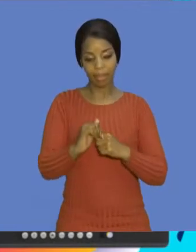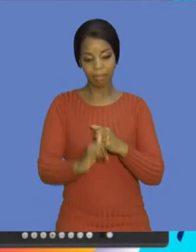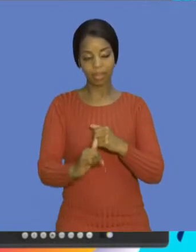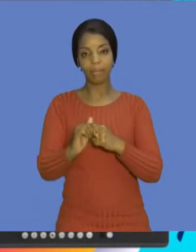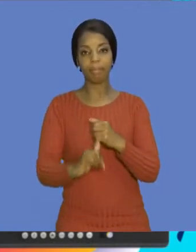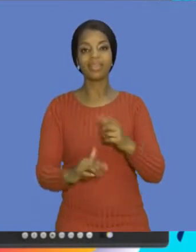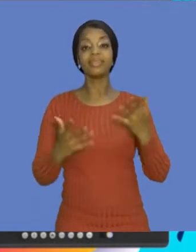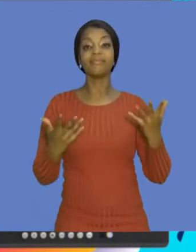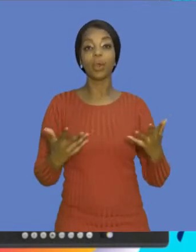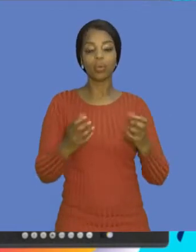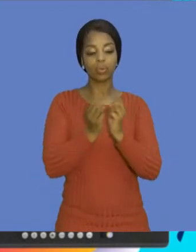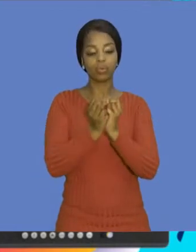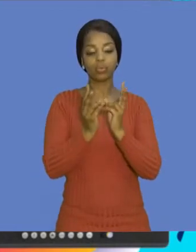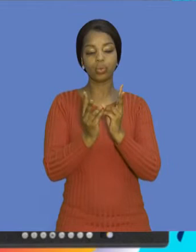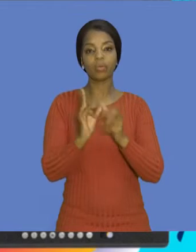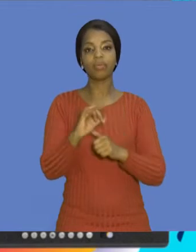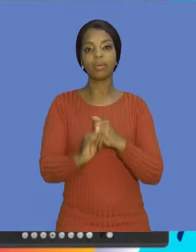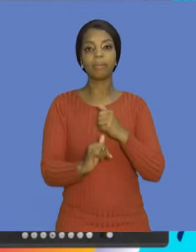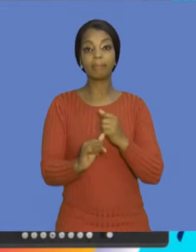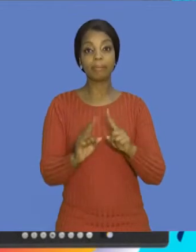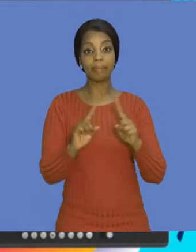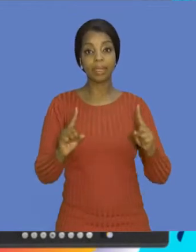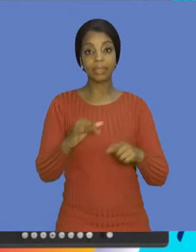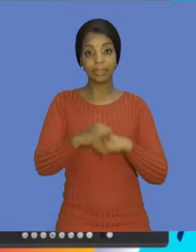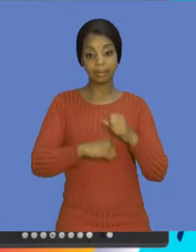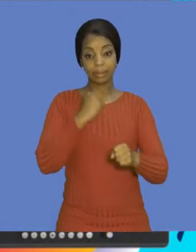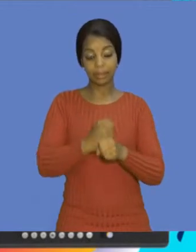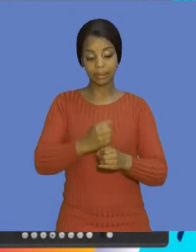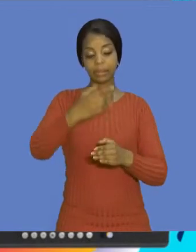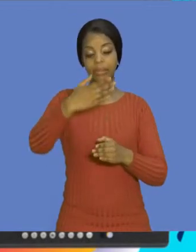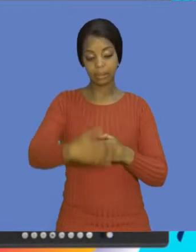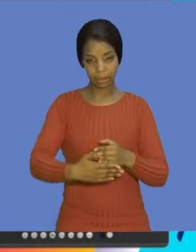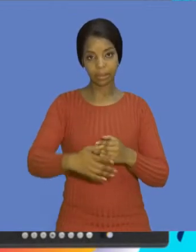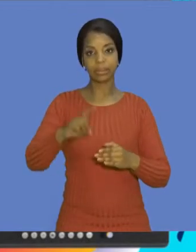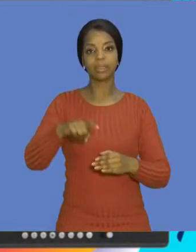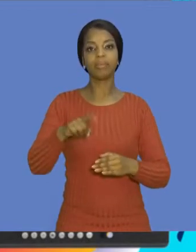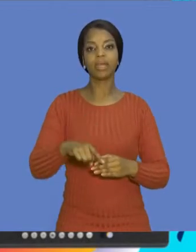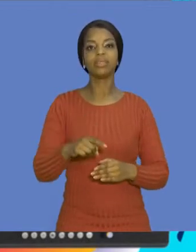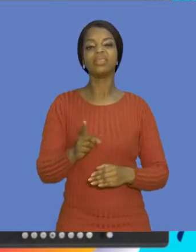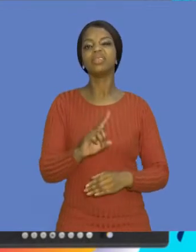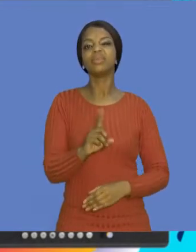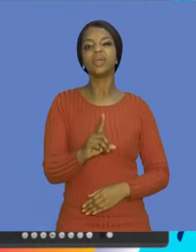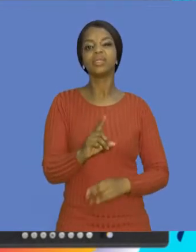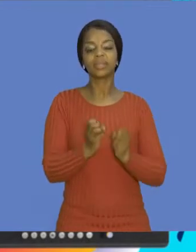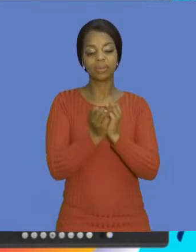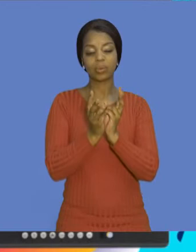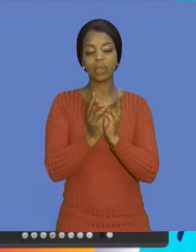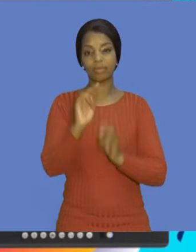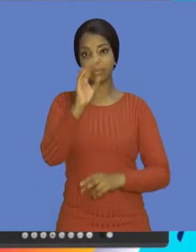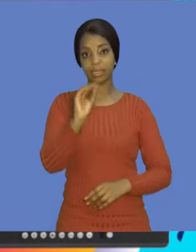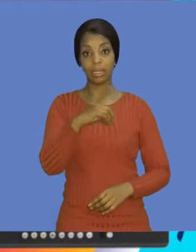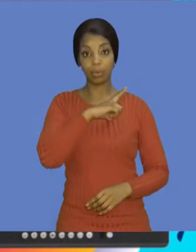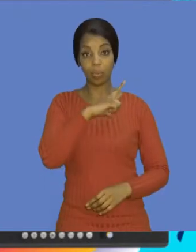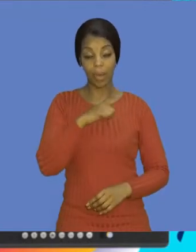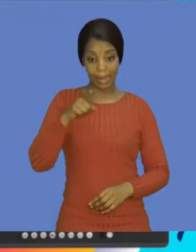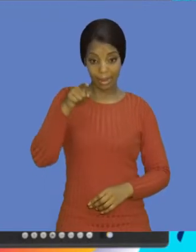of 12 months. But at the end of the year, it's supposed to then be 12%, because that's the